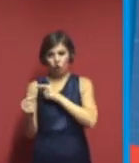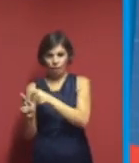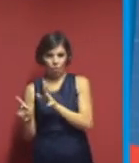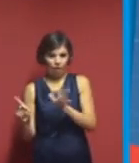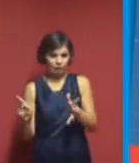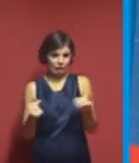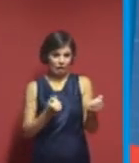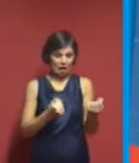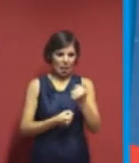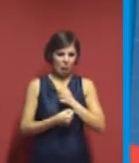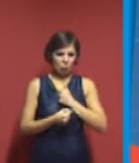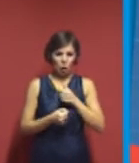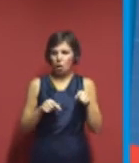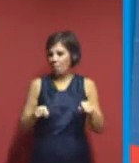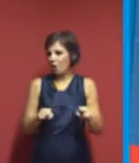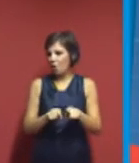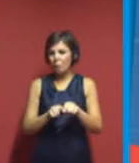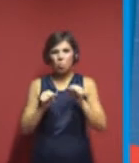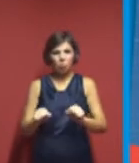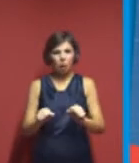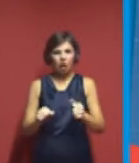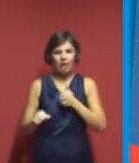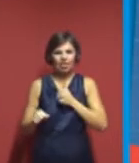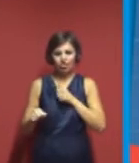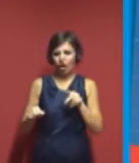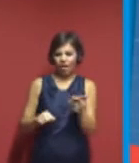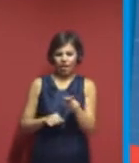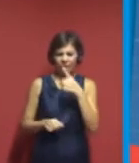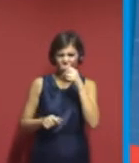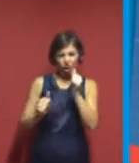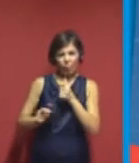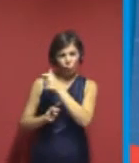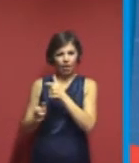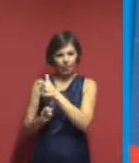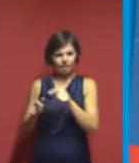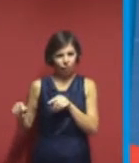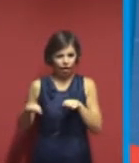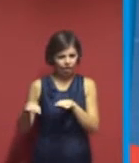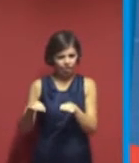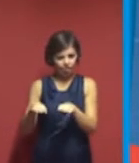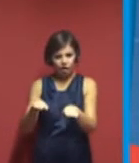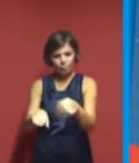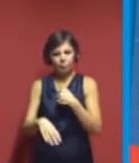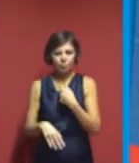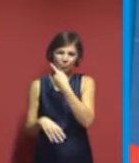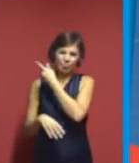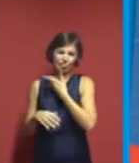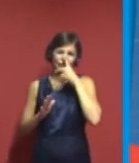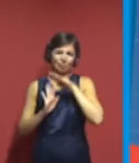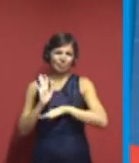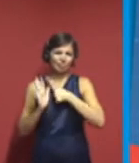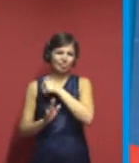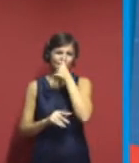internet. This was the software that I made a simulation with the traffic syncs and creating the global database with the traffic